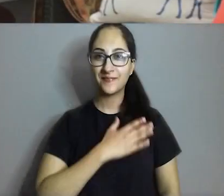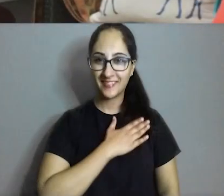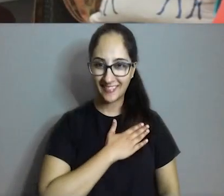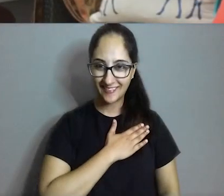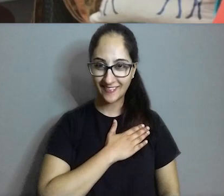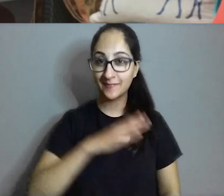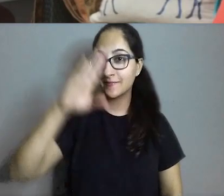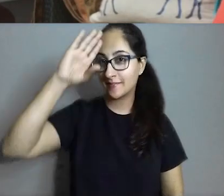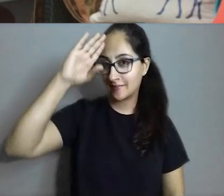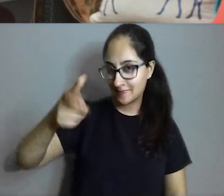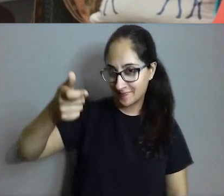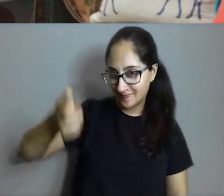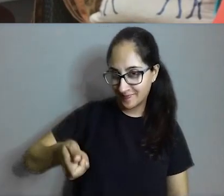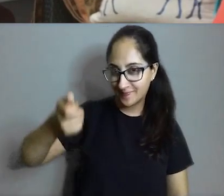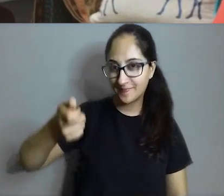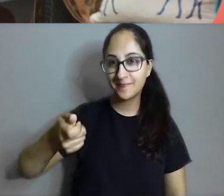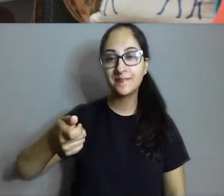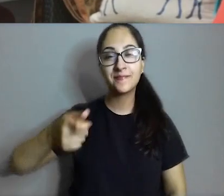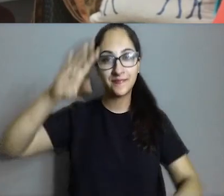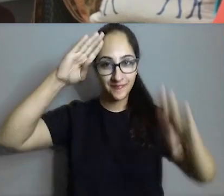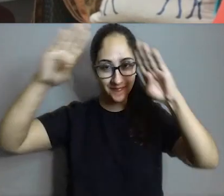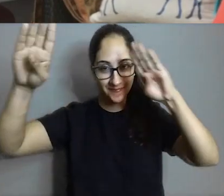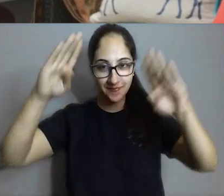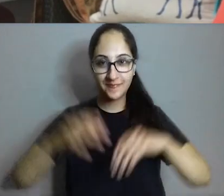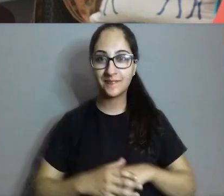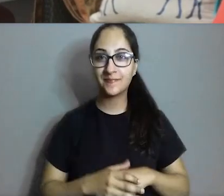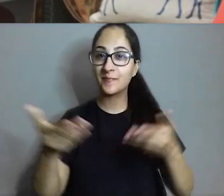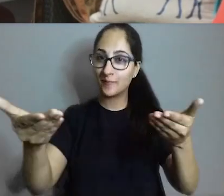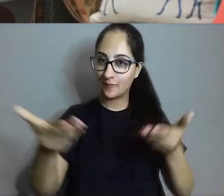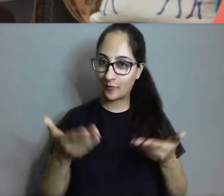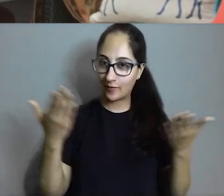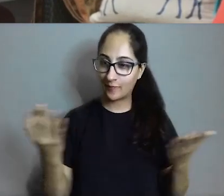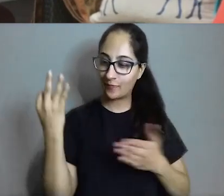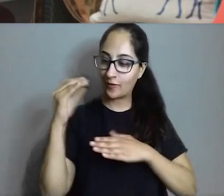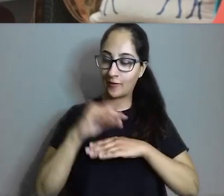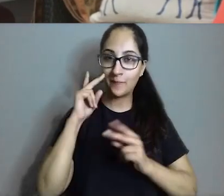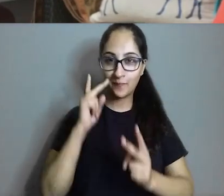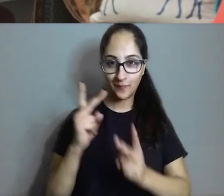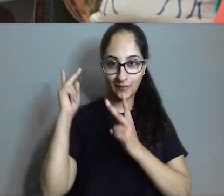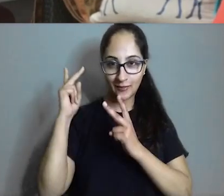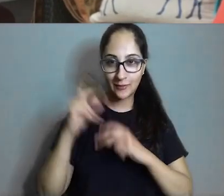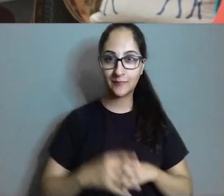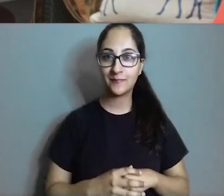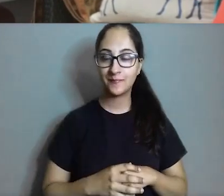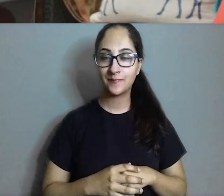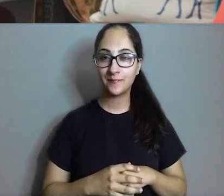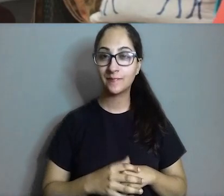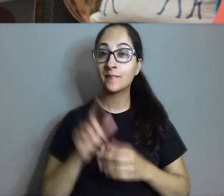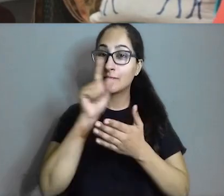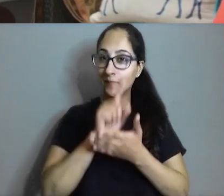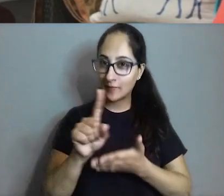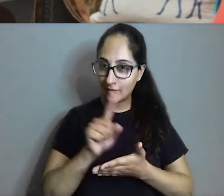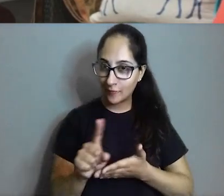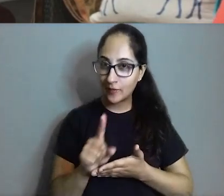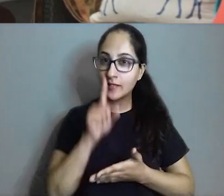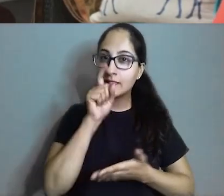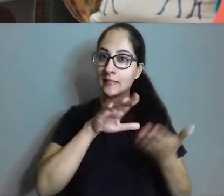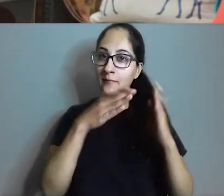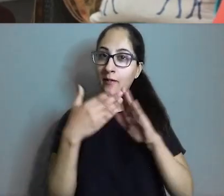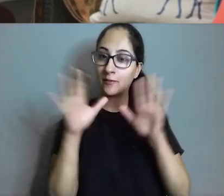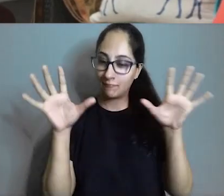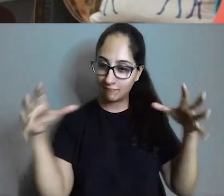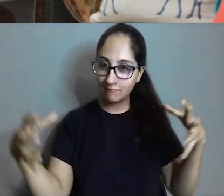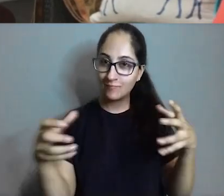Yali Madad, Salam Alaikum, Bienvenue, welcome to another Friday Night Reflections. A chance for our Jamaat to come